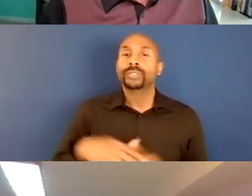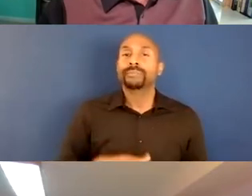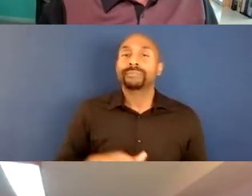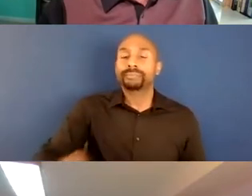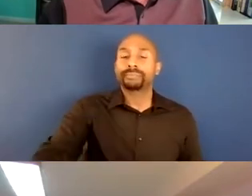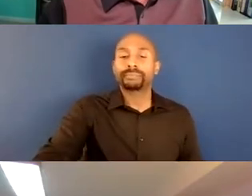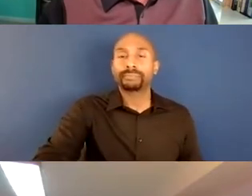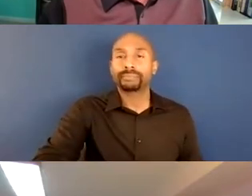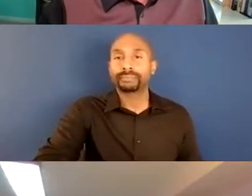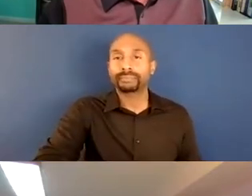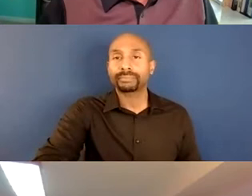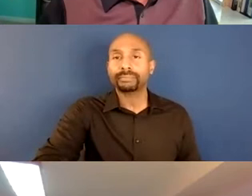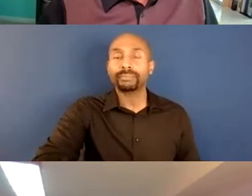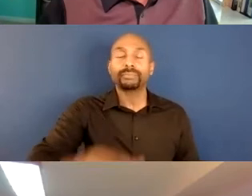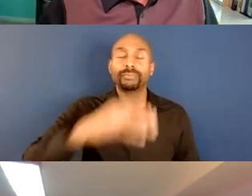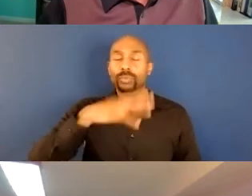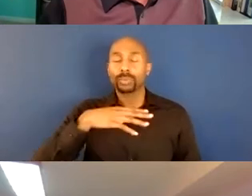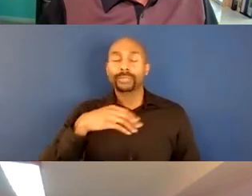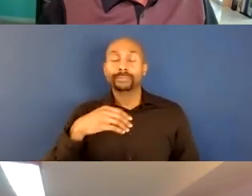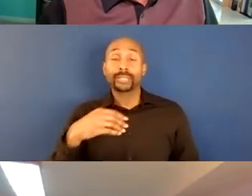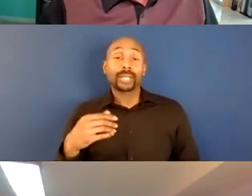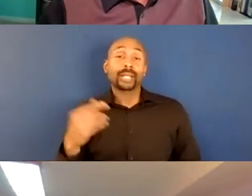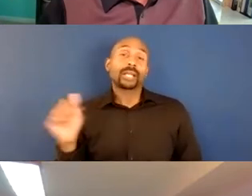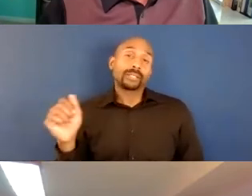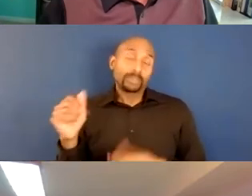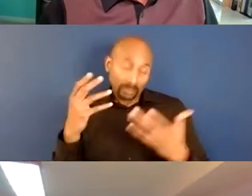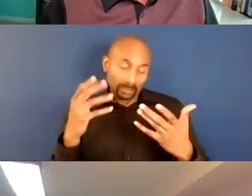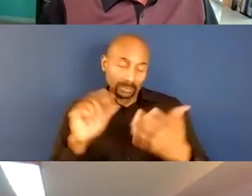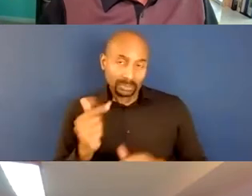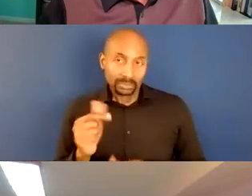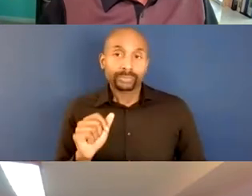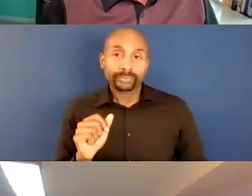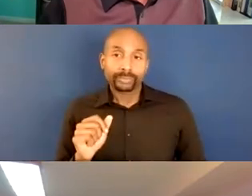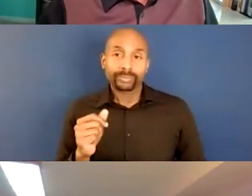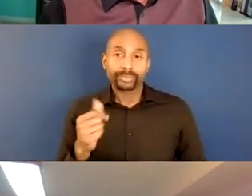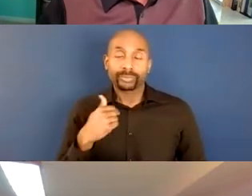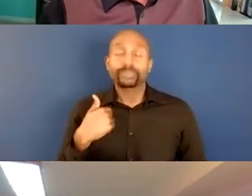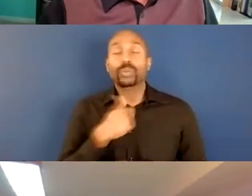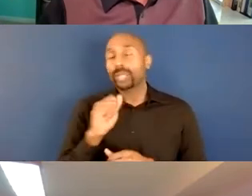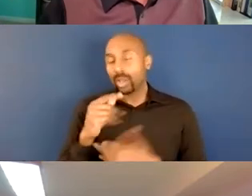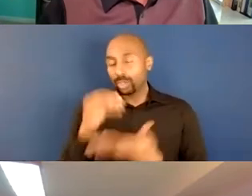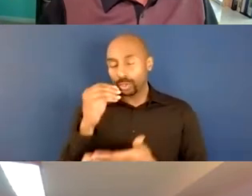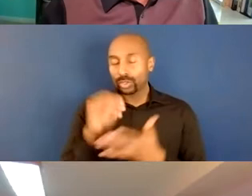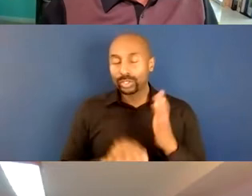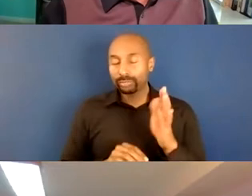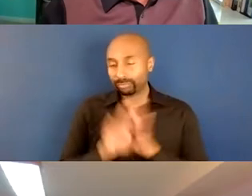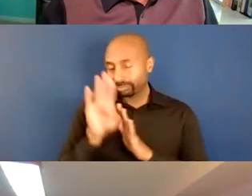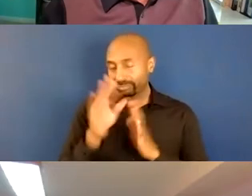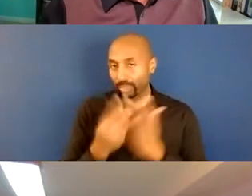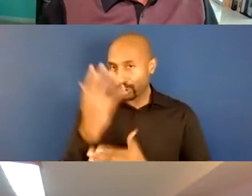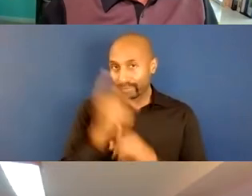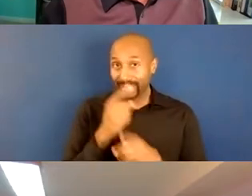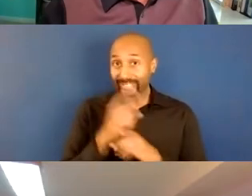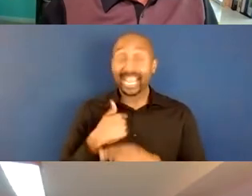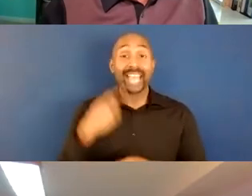I thought naively that international relations would be international. It had not